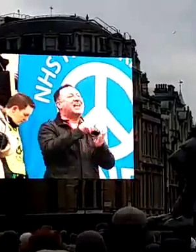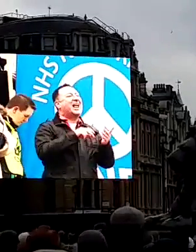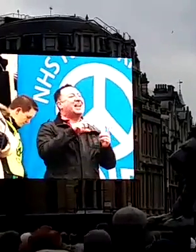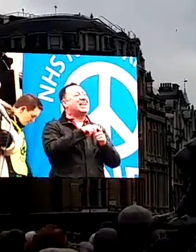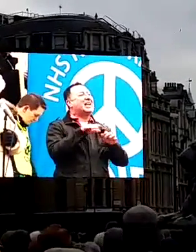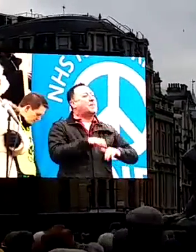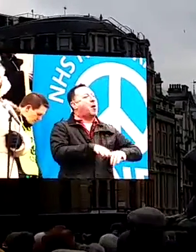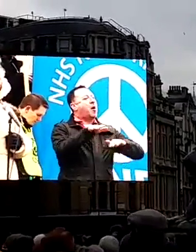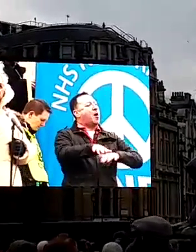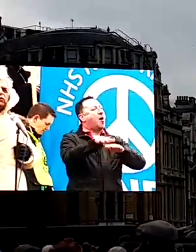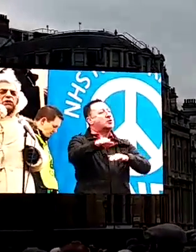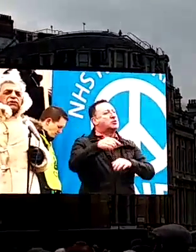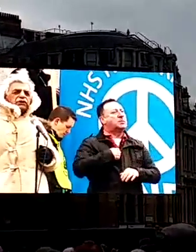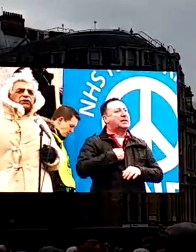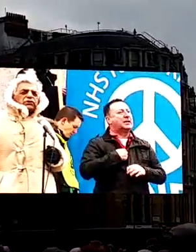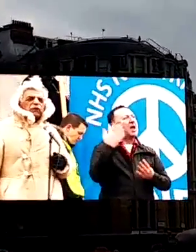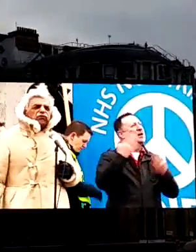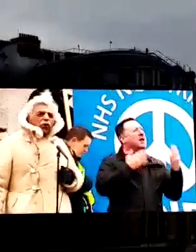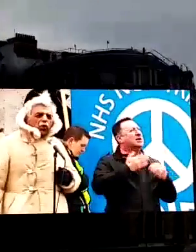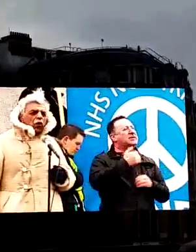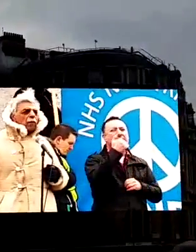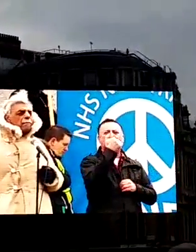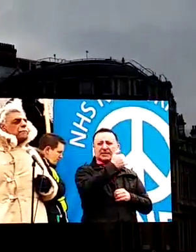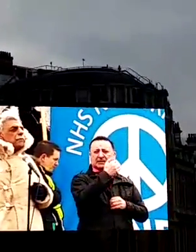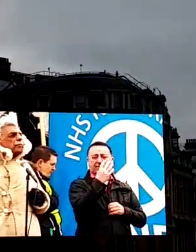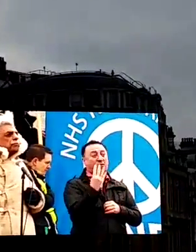on in